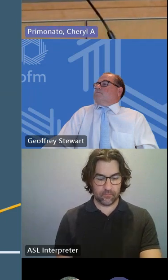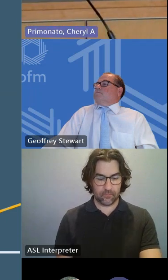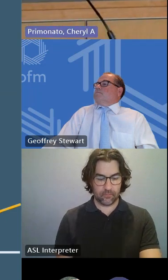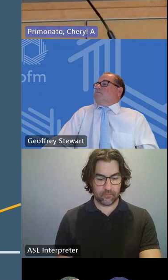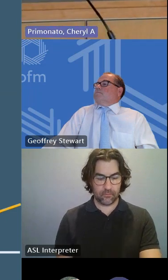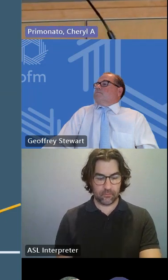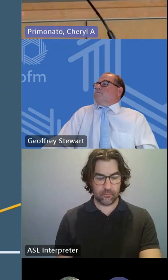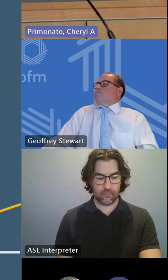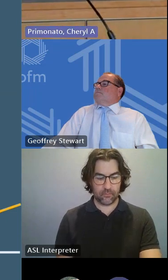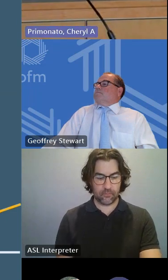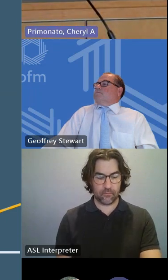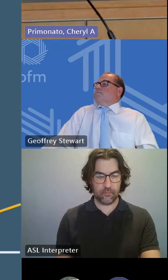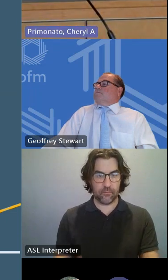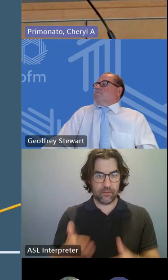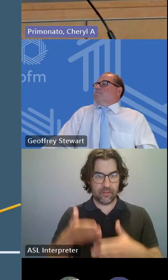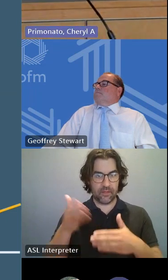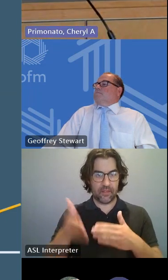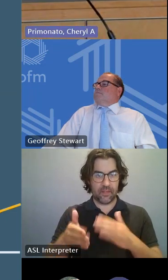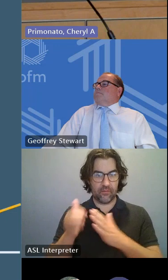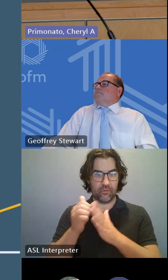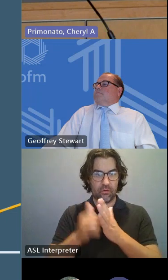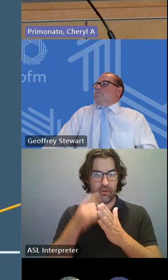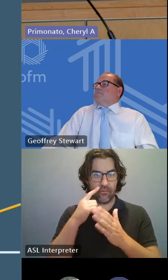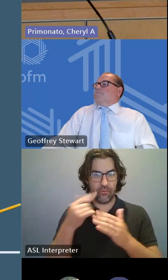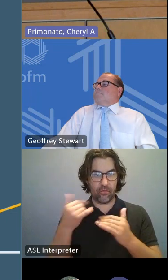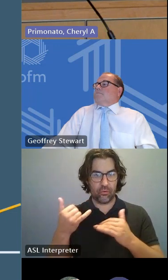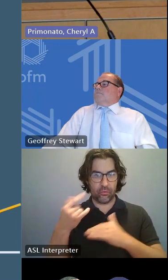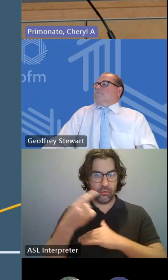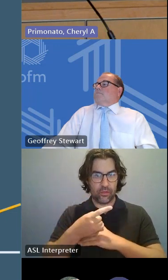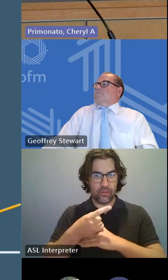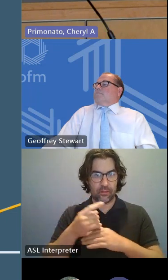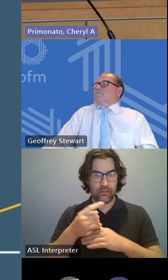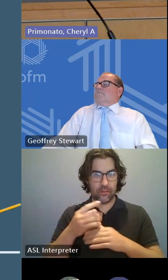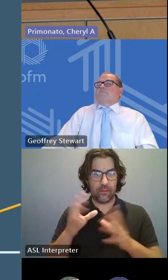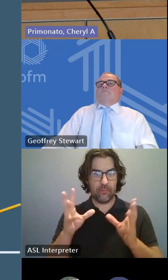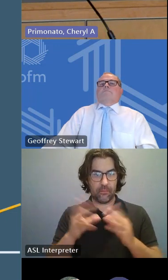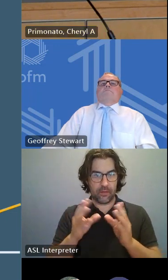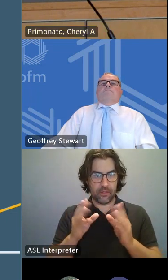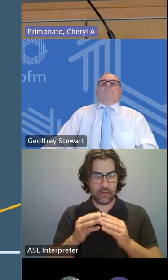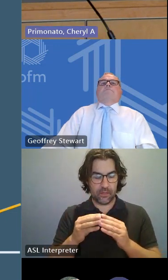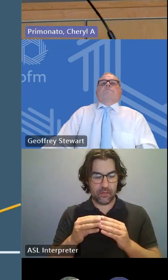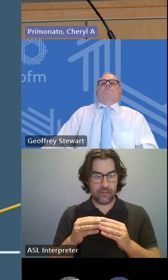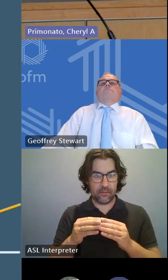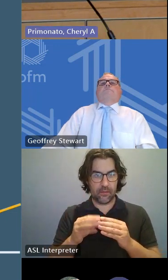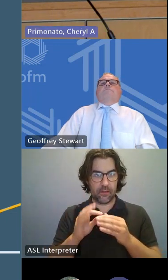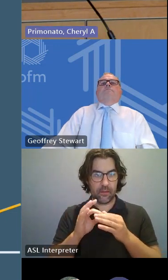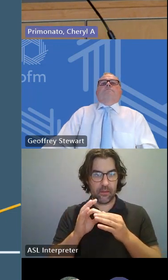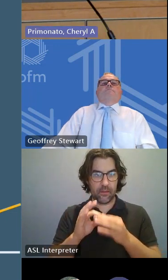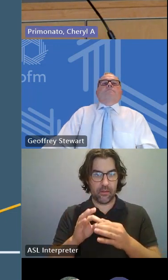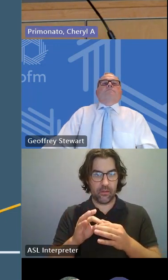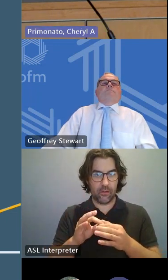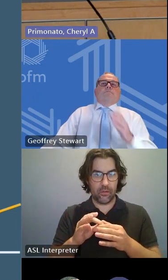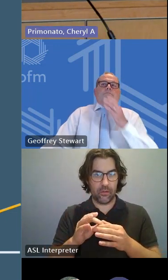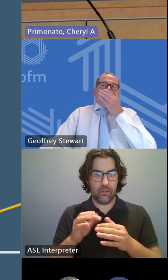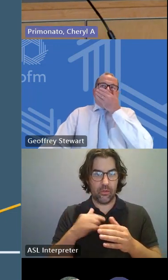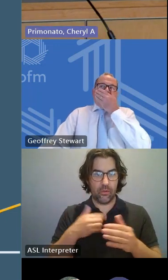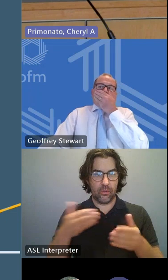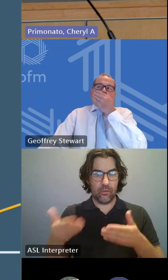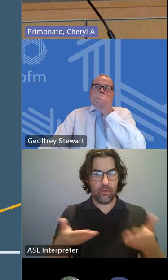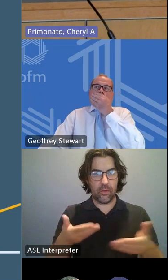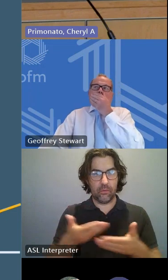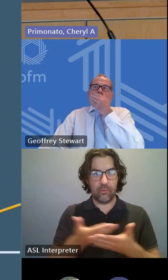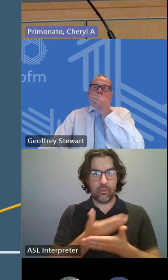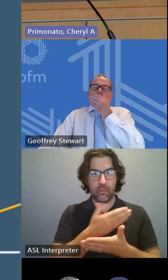And that's the end of the agenda for today's committee meeting. Once again, I would like to welcome the new